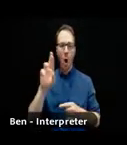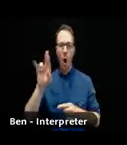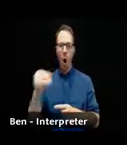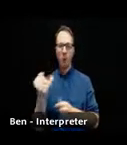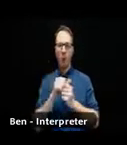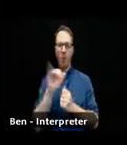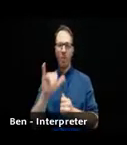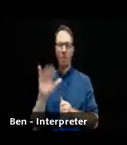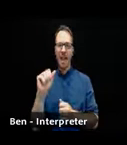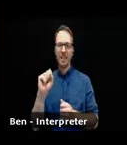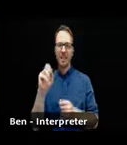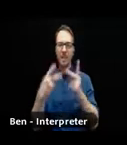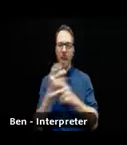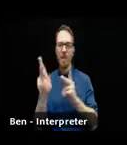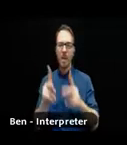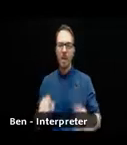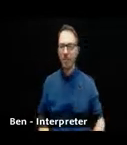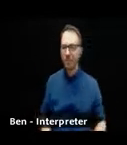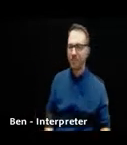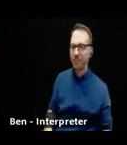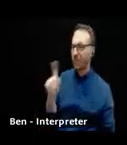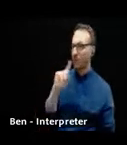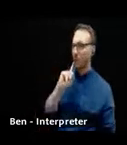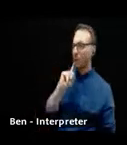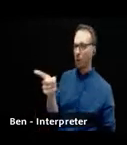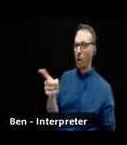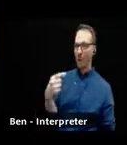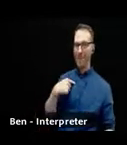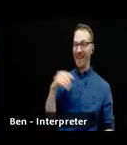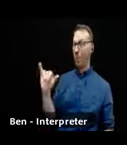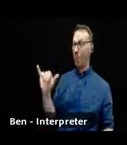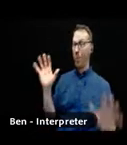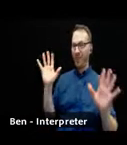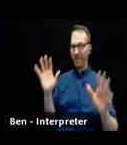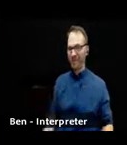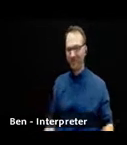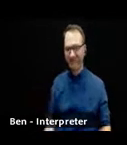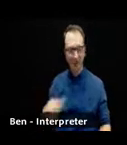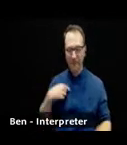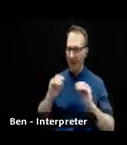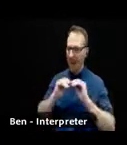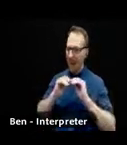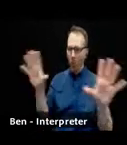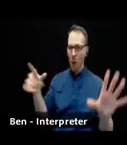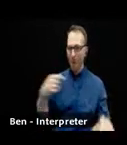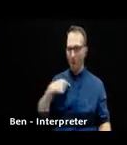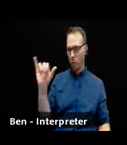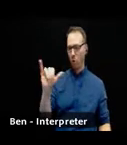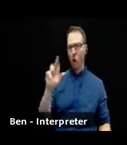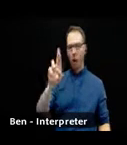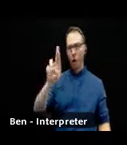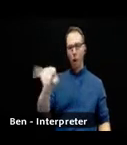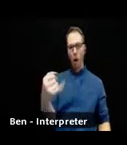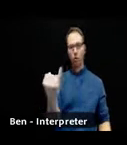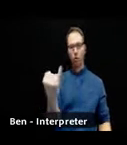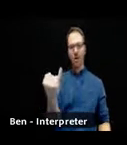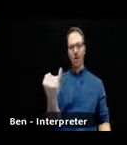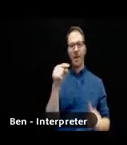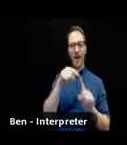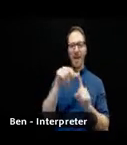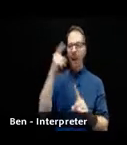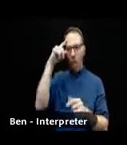cases. Sure. So am I. So let me be clear that RJ isn't right now for